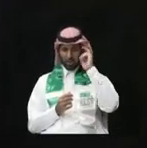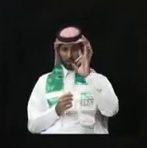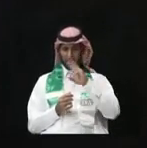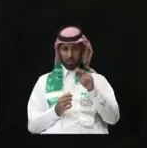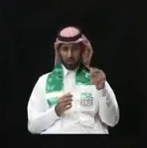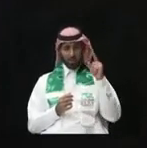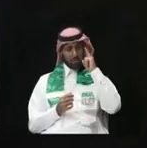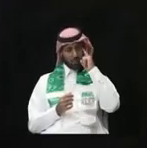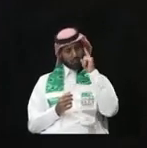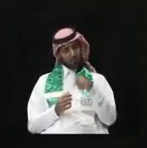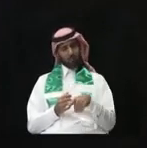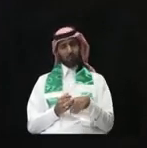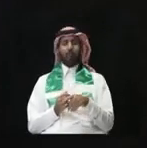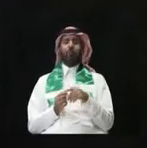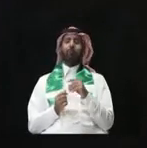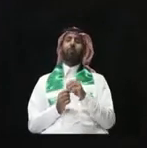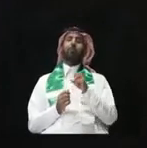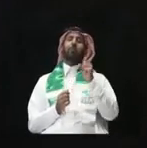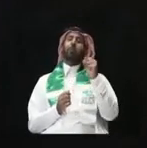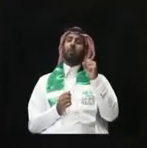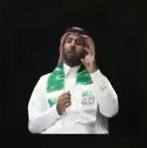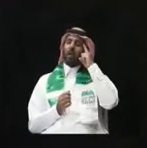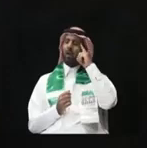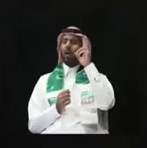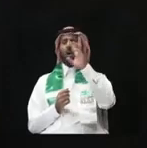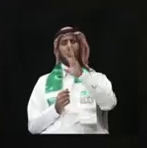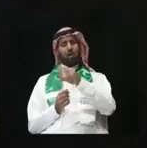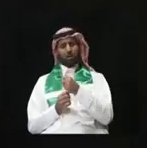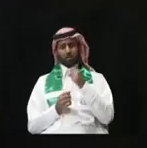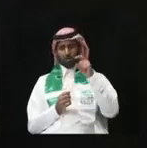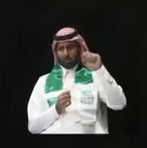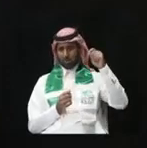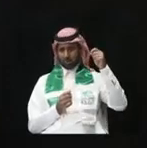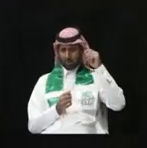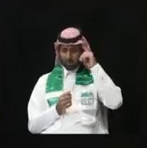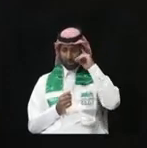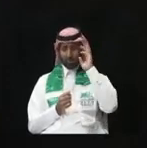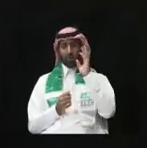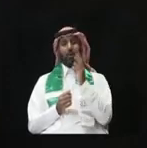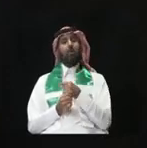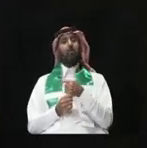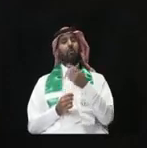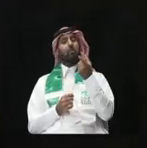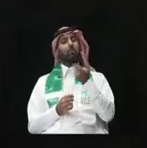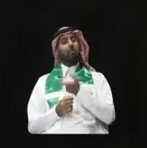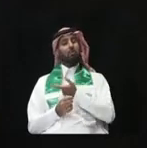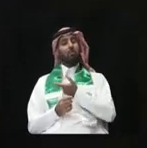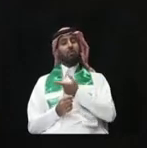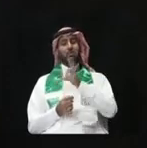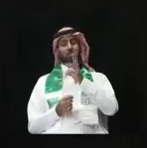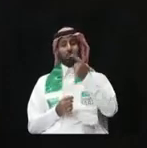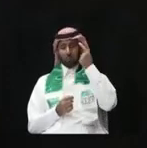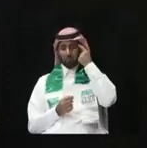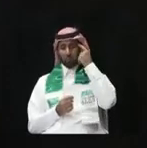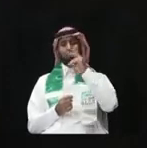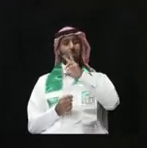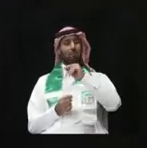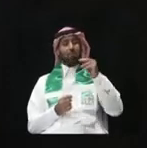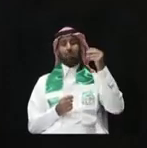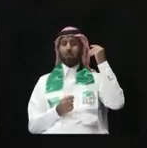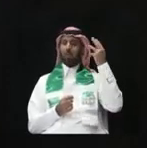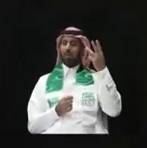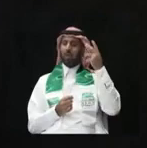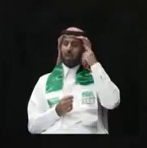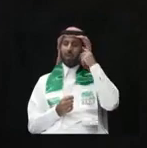until Saturday. Tuesday, it is a name. Then we have January,